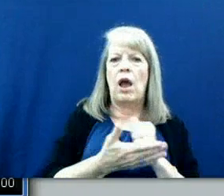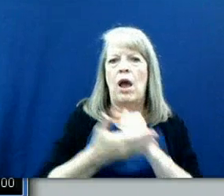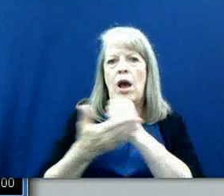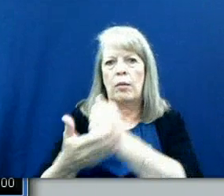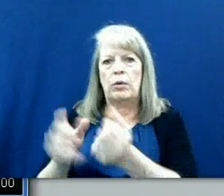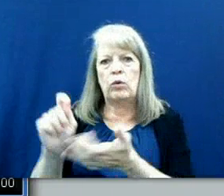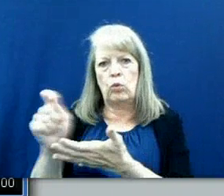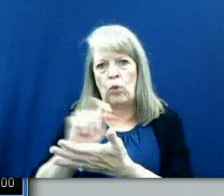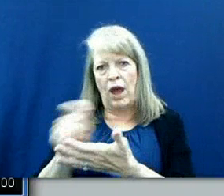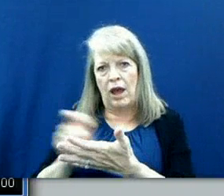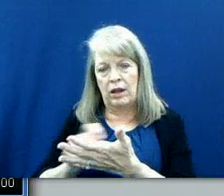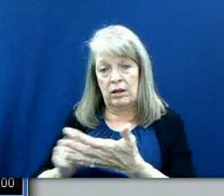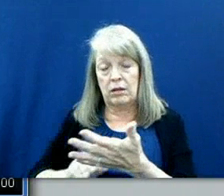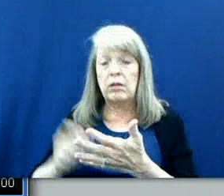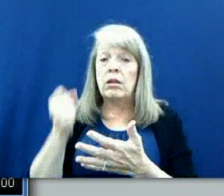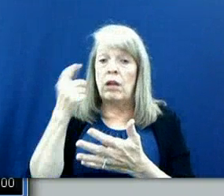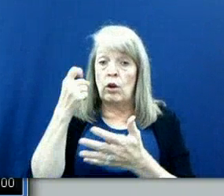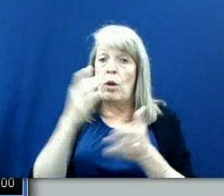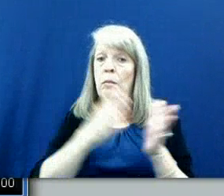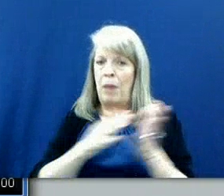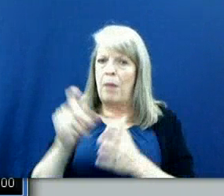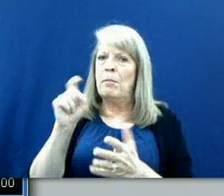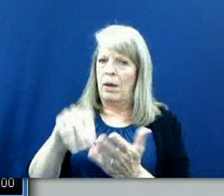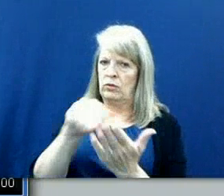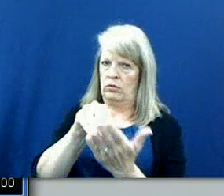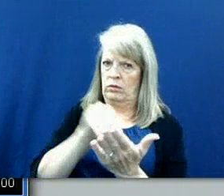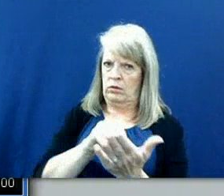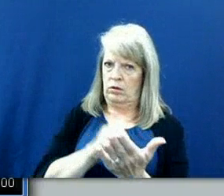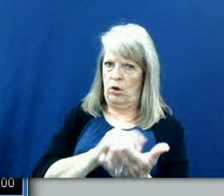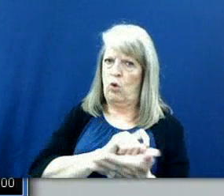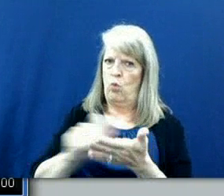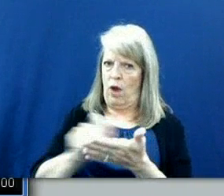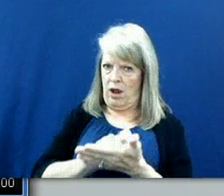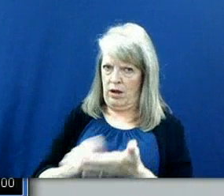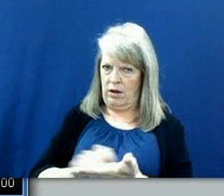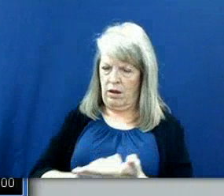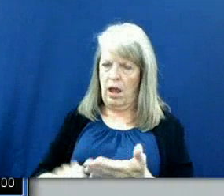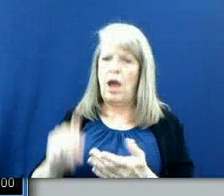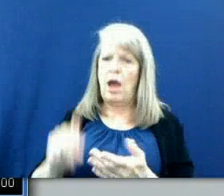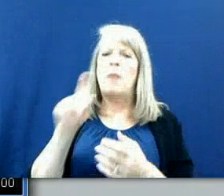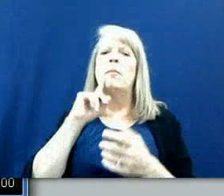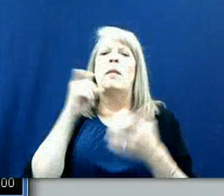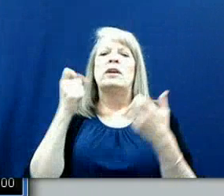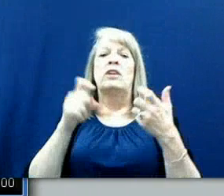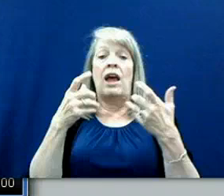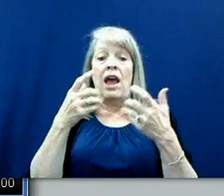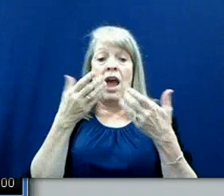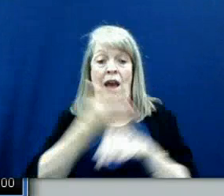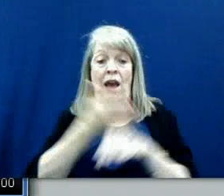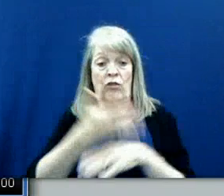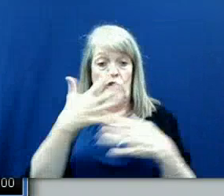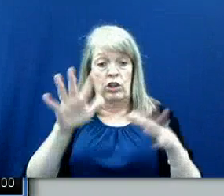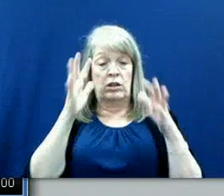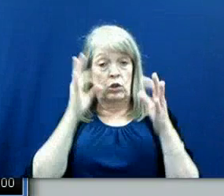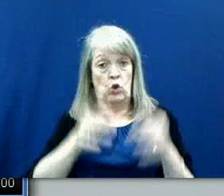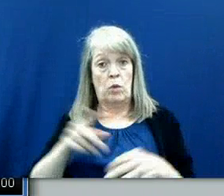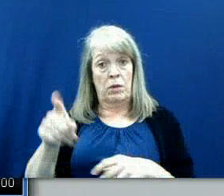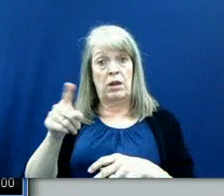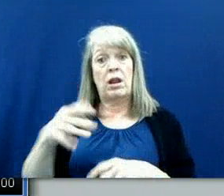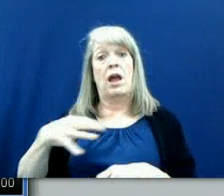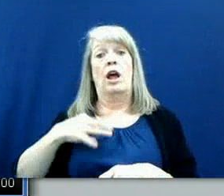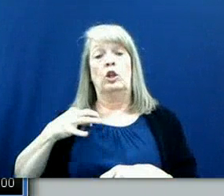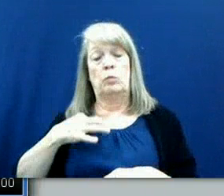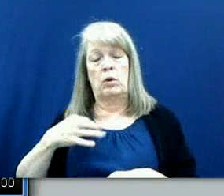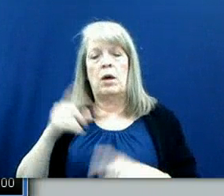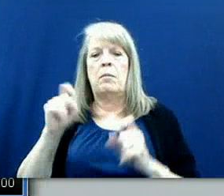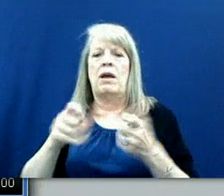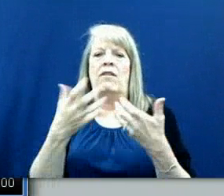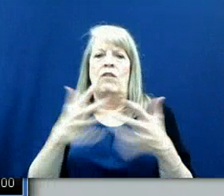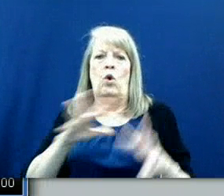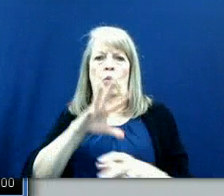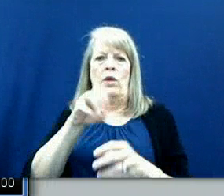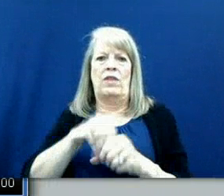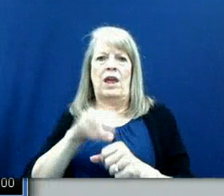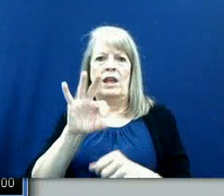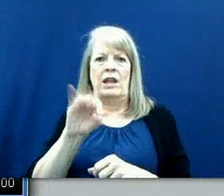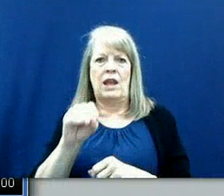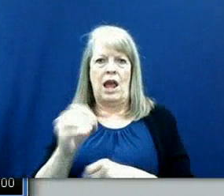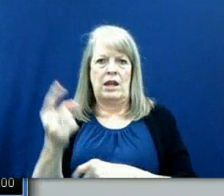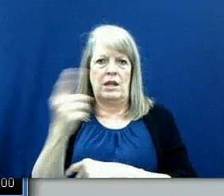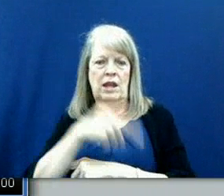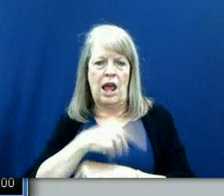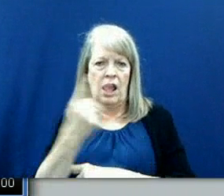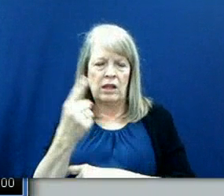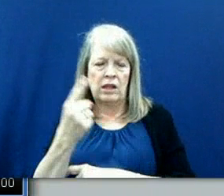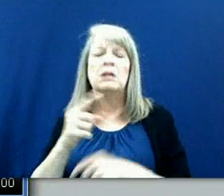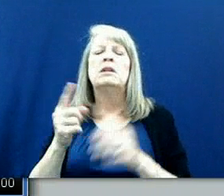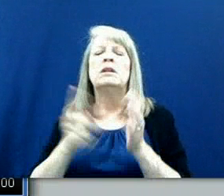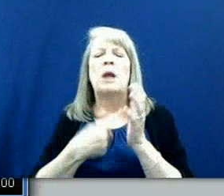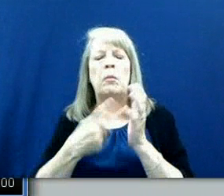plan must be in writing and must be completed within 90 days of the determination of eligibility, unless the client and VR counselor agree to